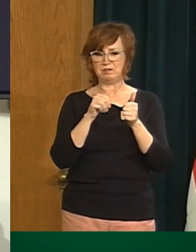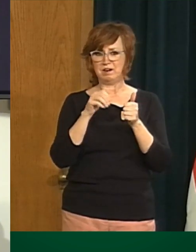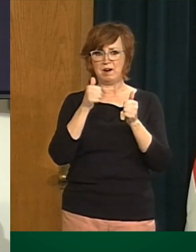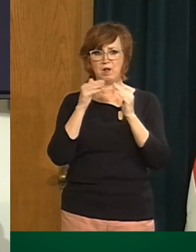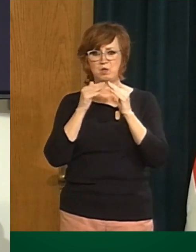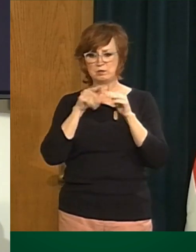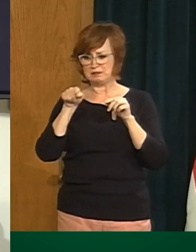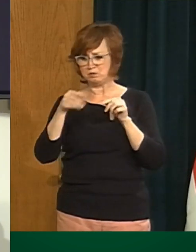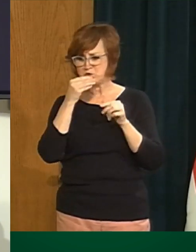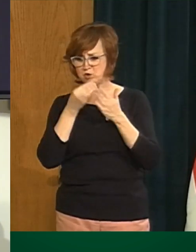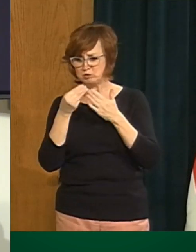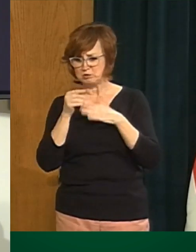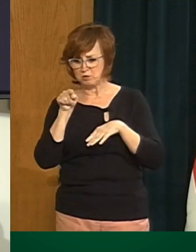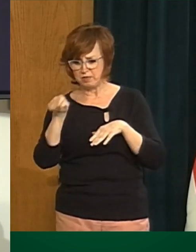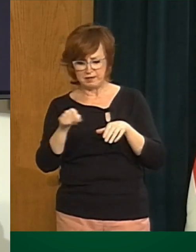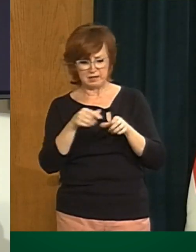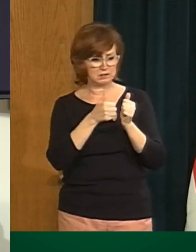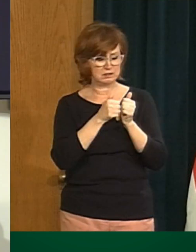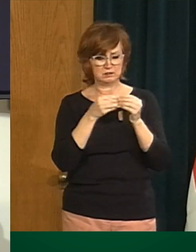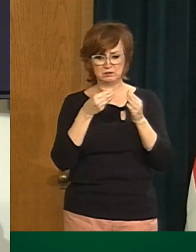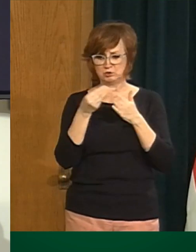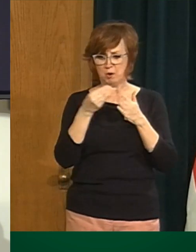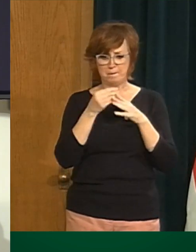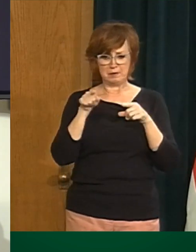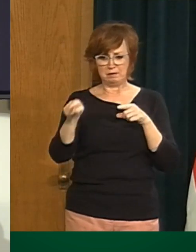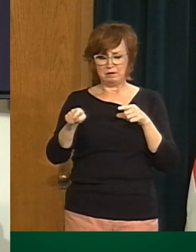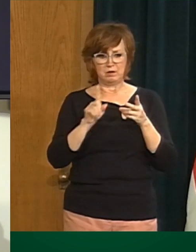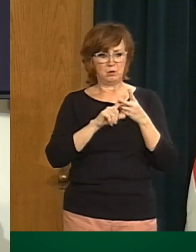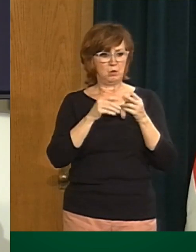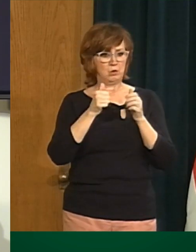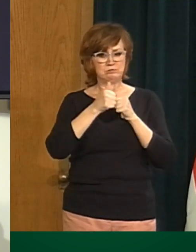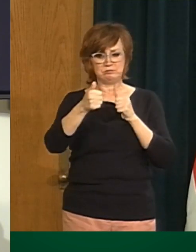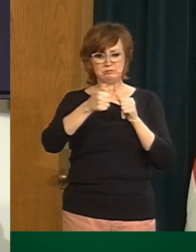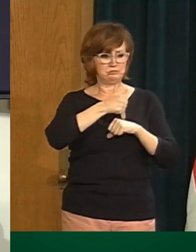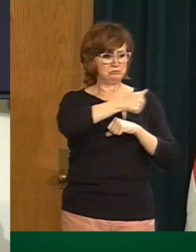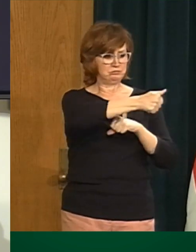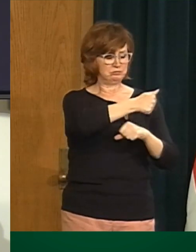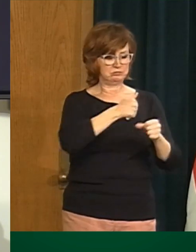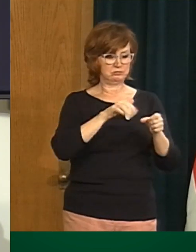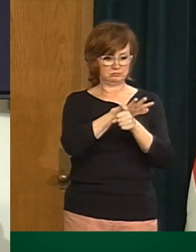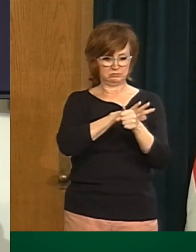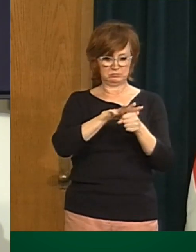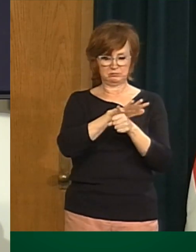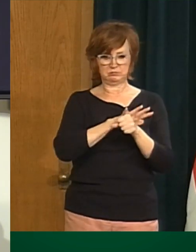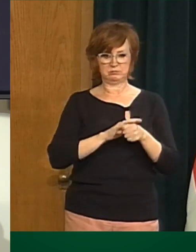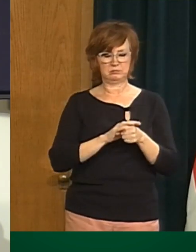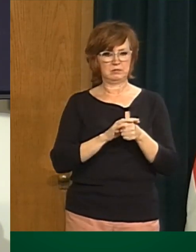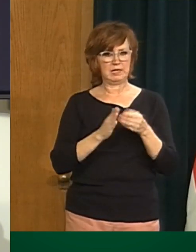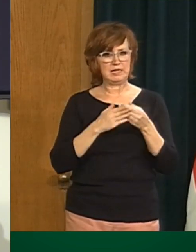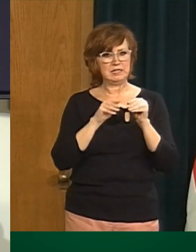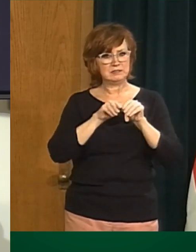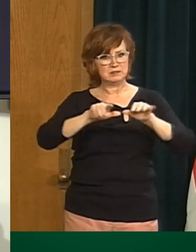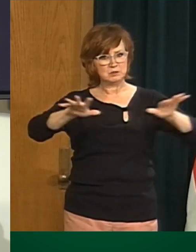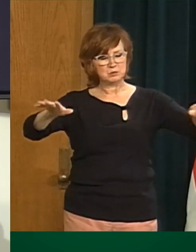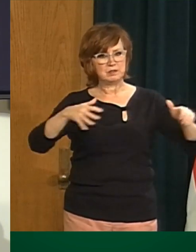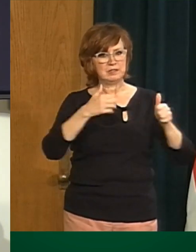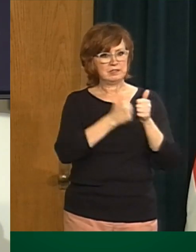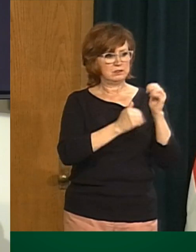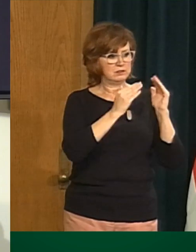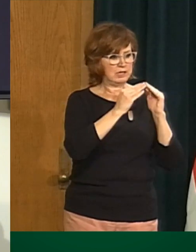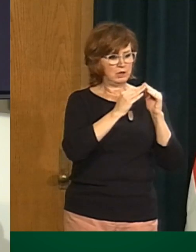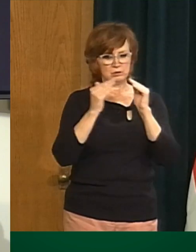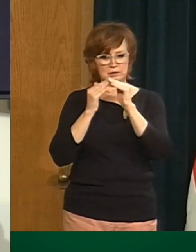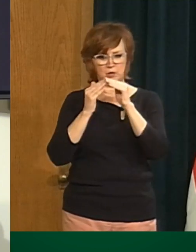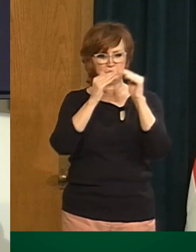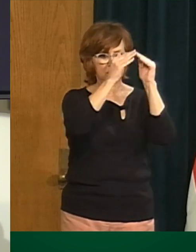for not just commerce activities like shopping, but if in the case of a COVID outbreak, in Loche, you have to be flown